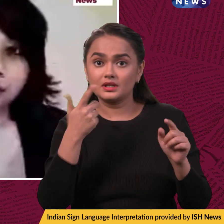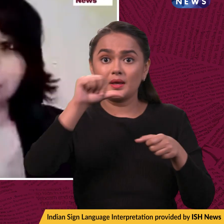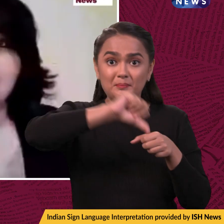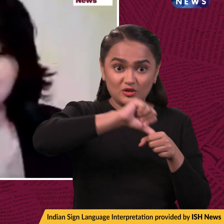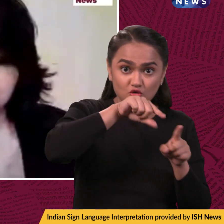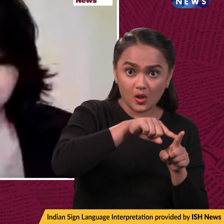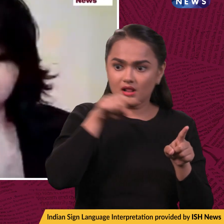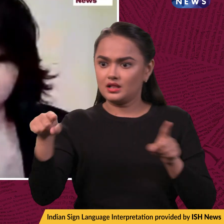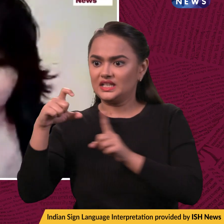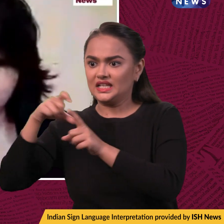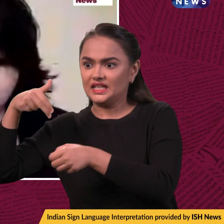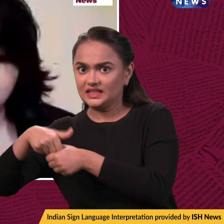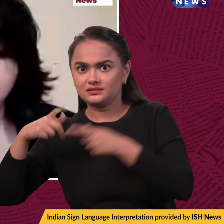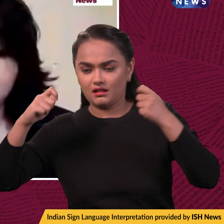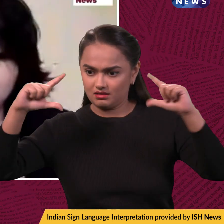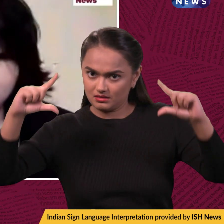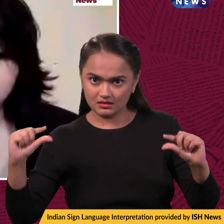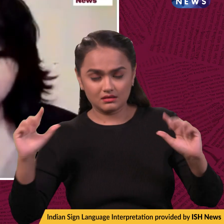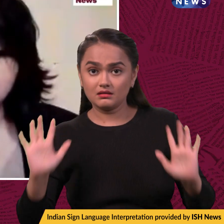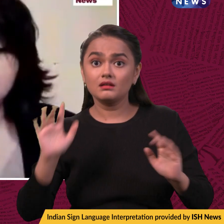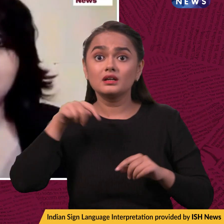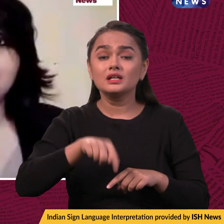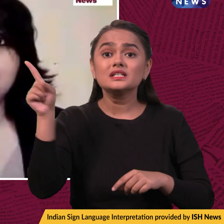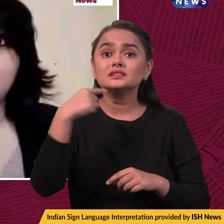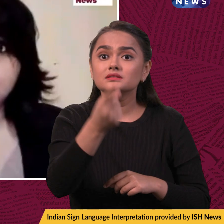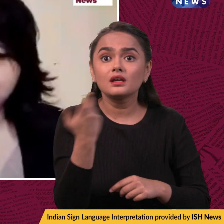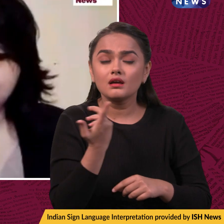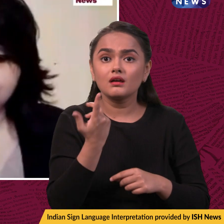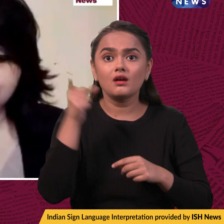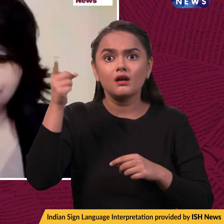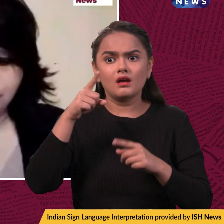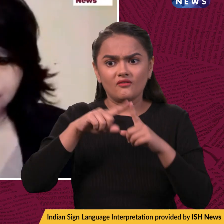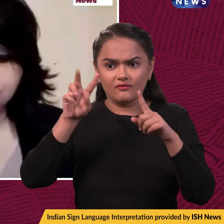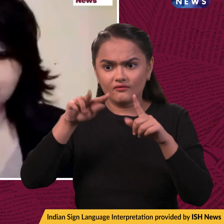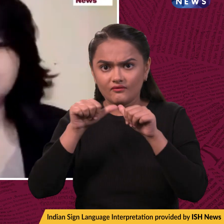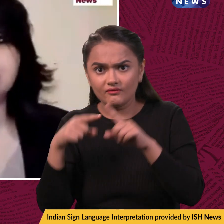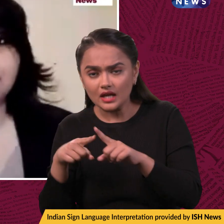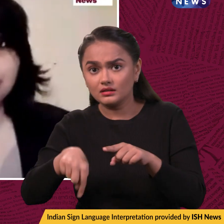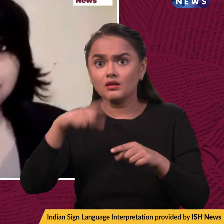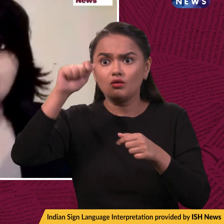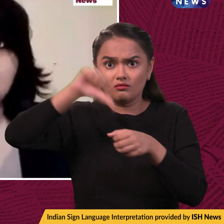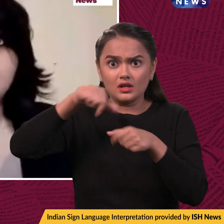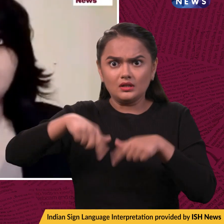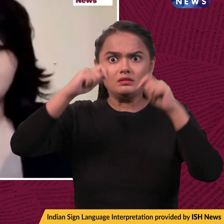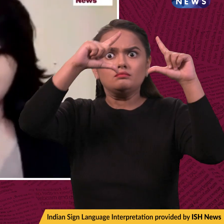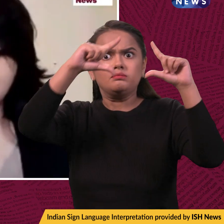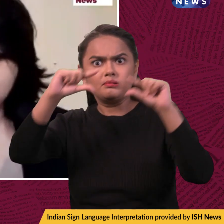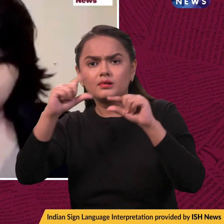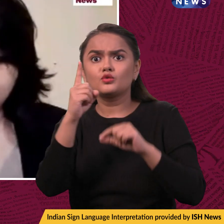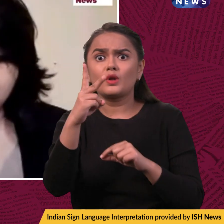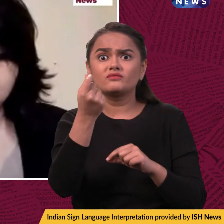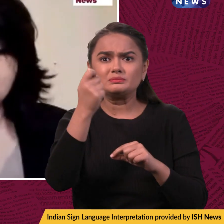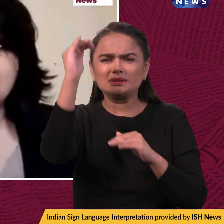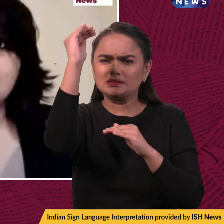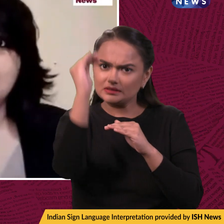of petrol and diesel respectively. Following this, the state government also reduced VAT and fuel is now cheaper by